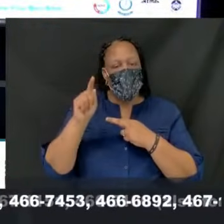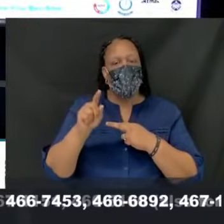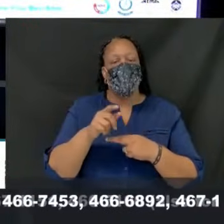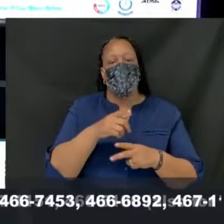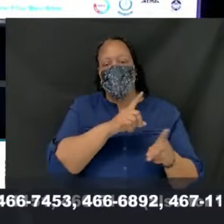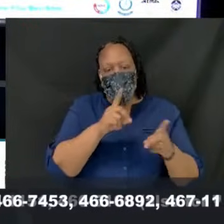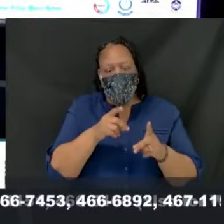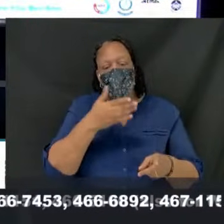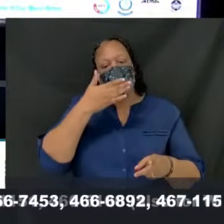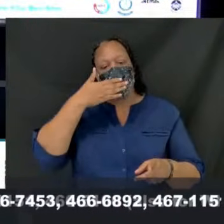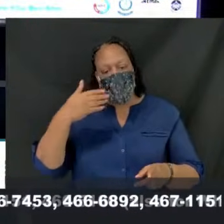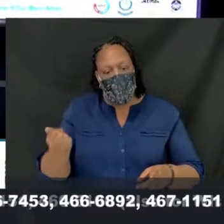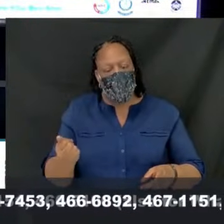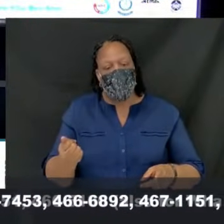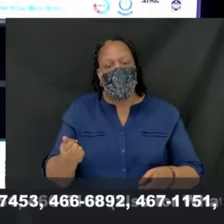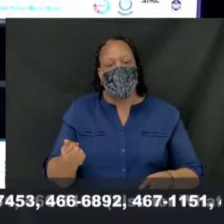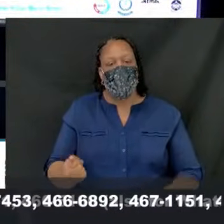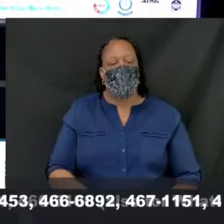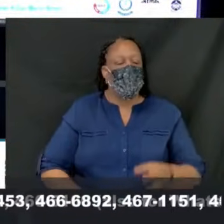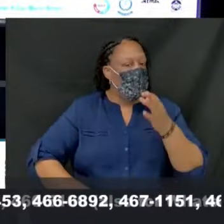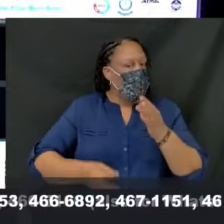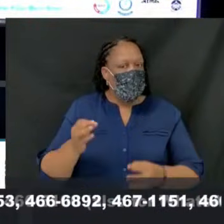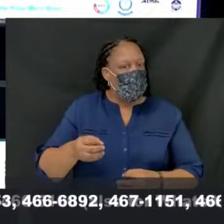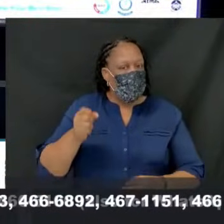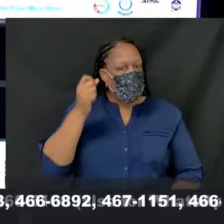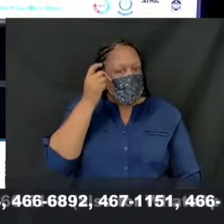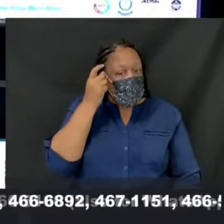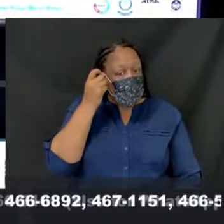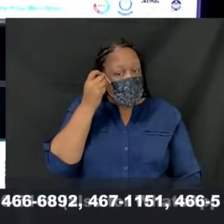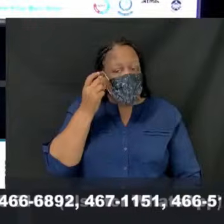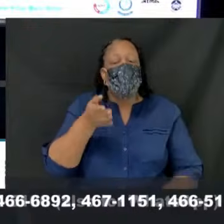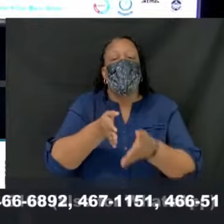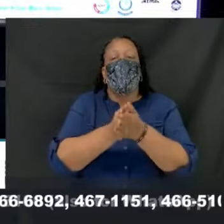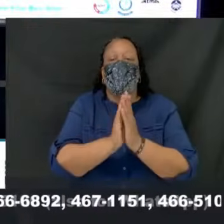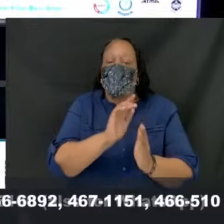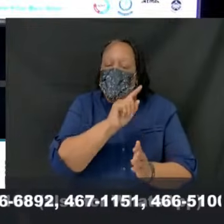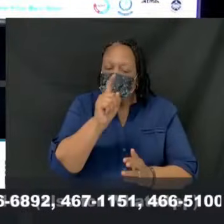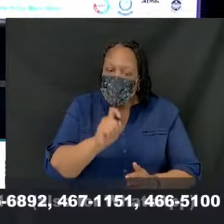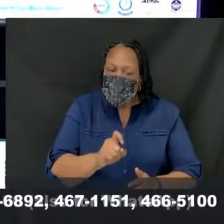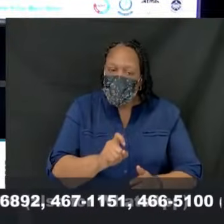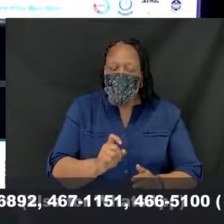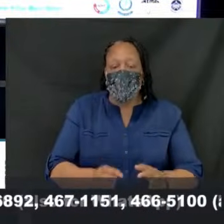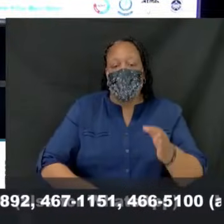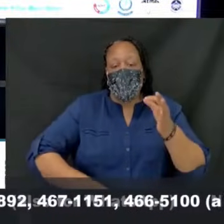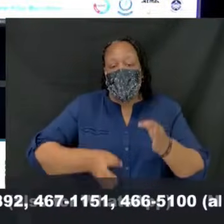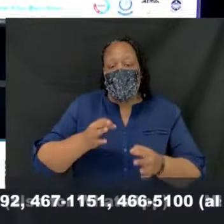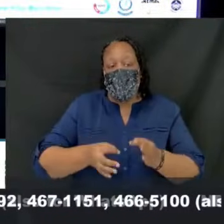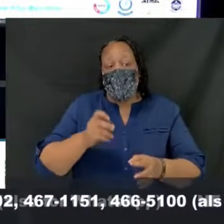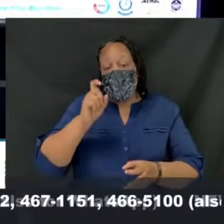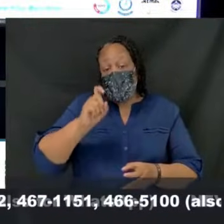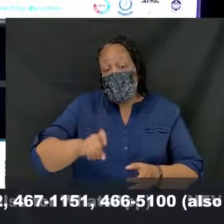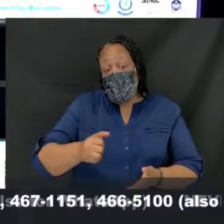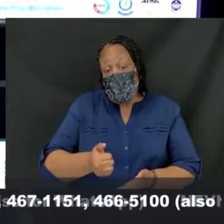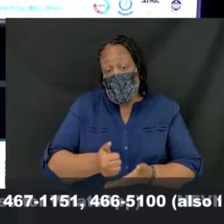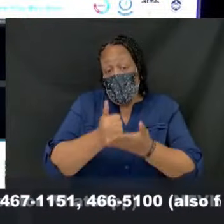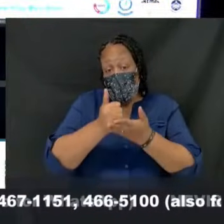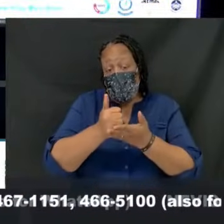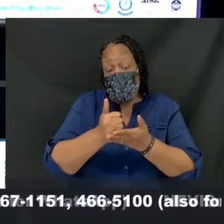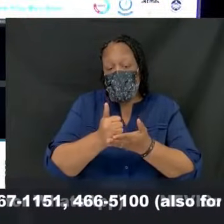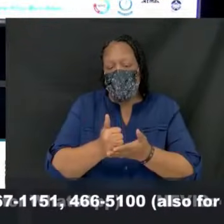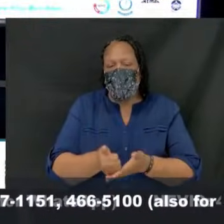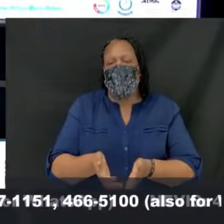best. If you have doubts, consult the medical team, and if you need assistance, whether psychological support or